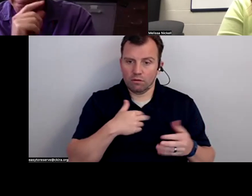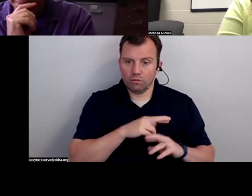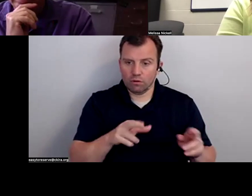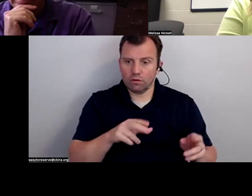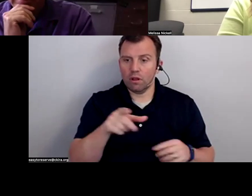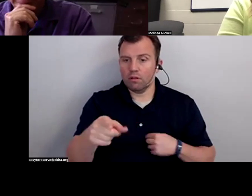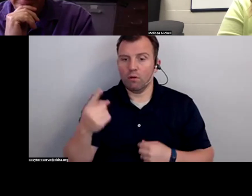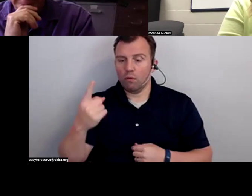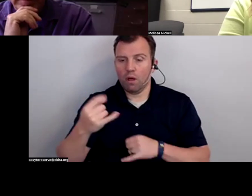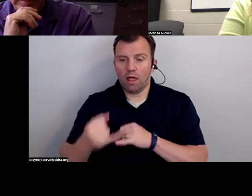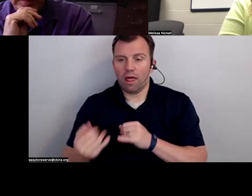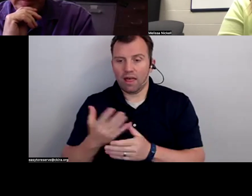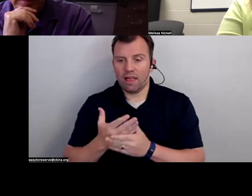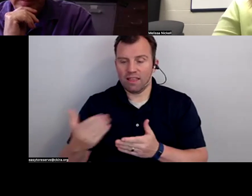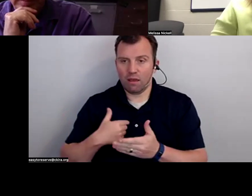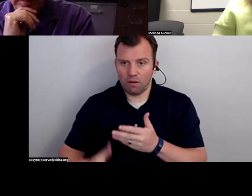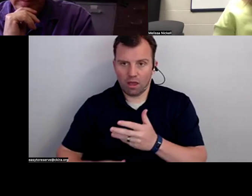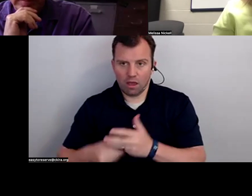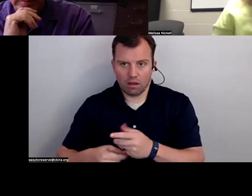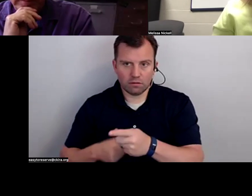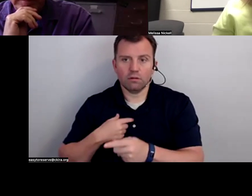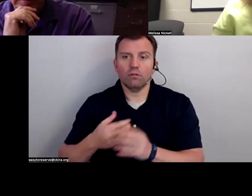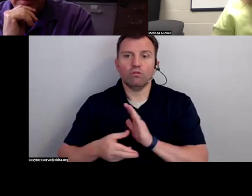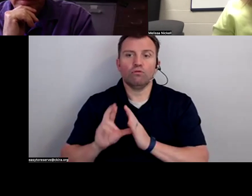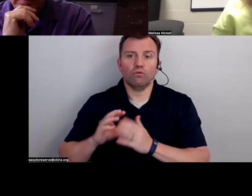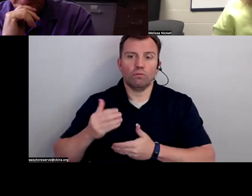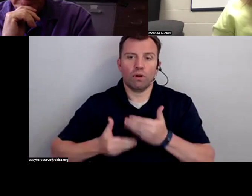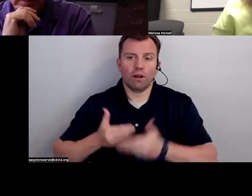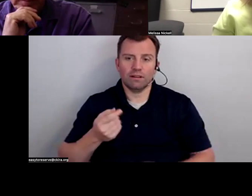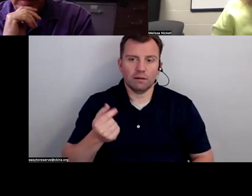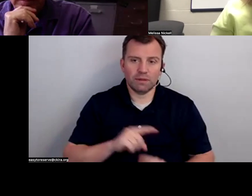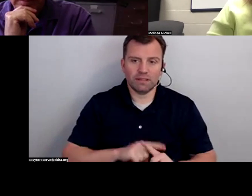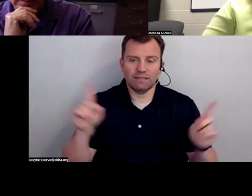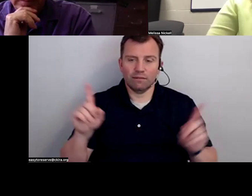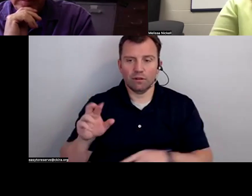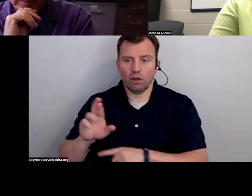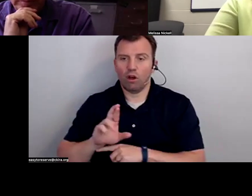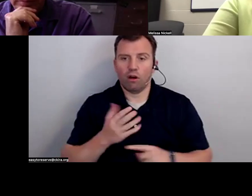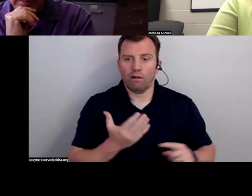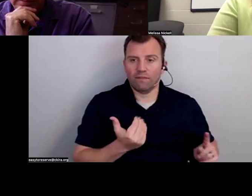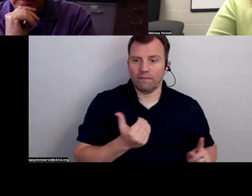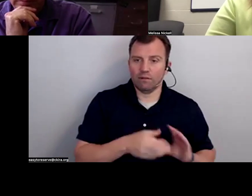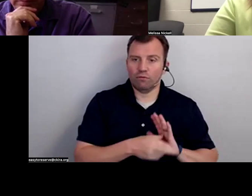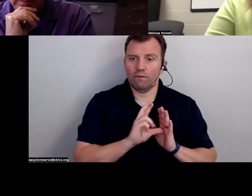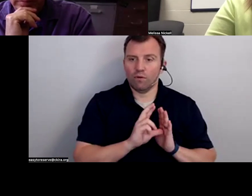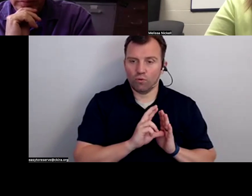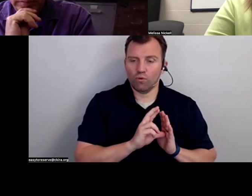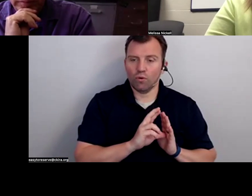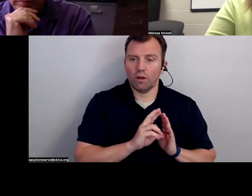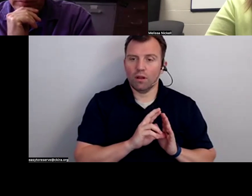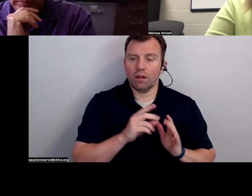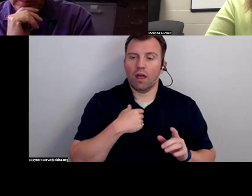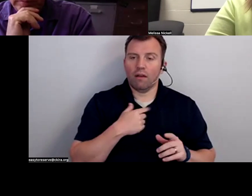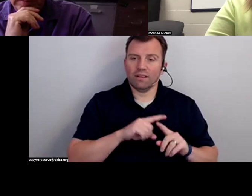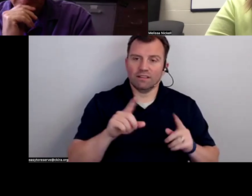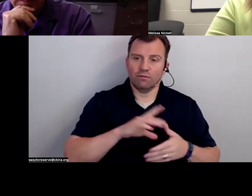one last thing, which comes up a lot, and that's the review process is a little bit different. So the R15s are reviewed in a different context